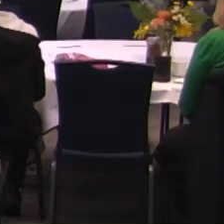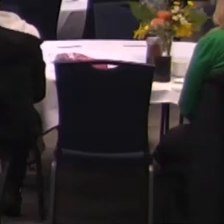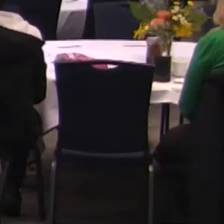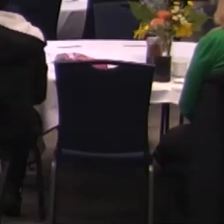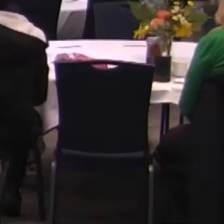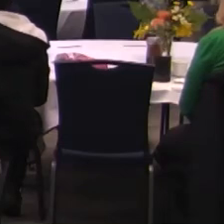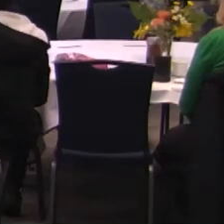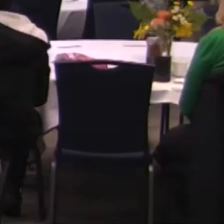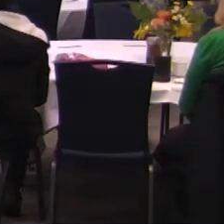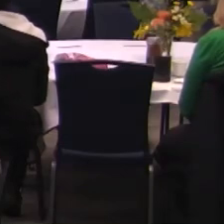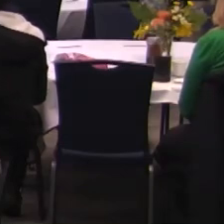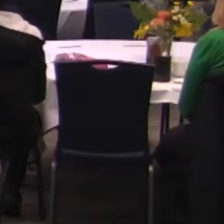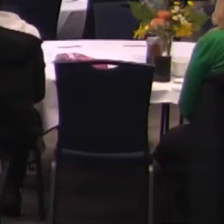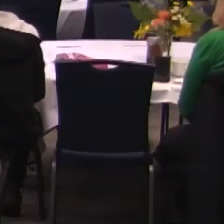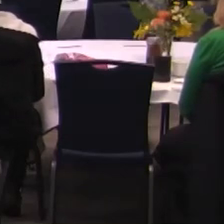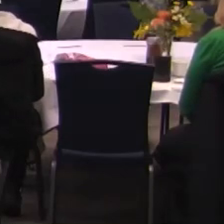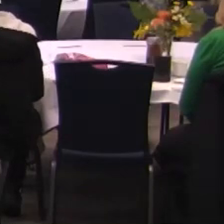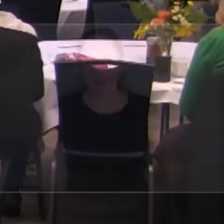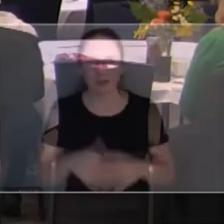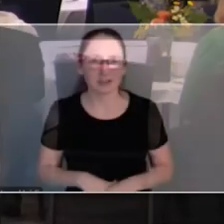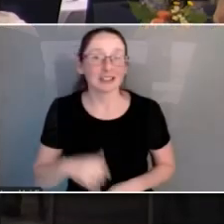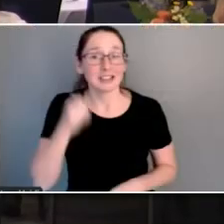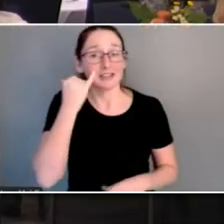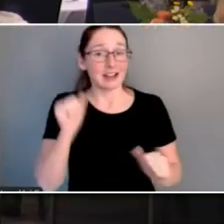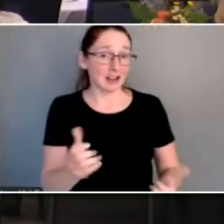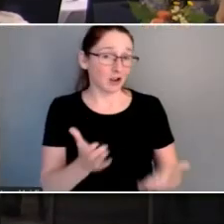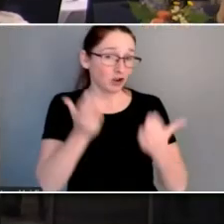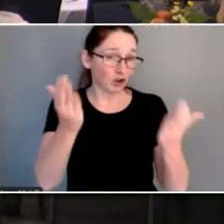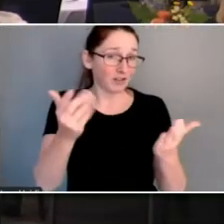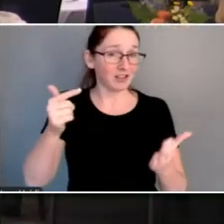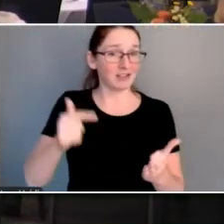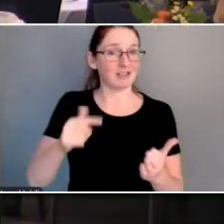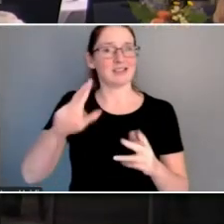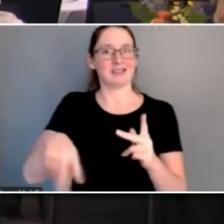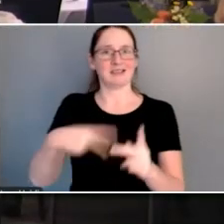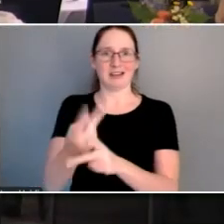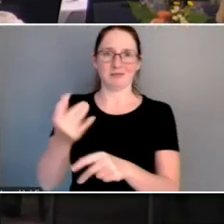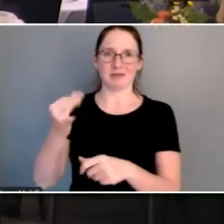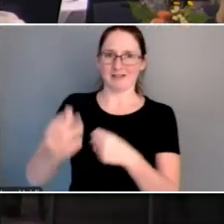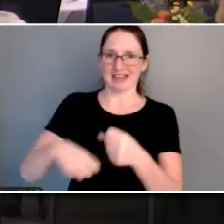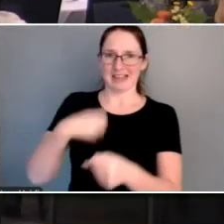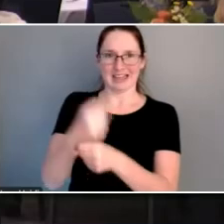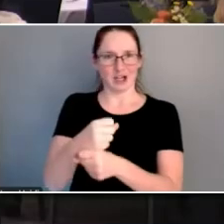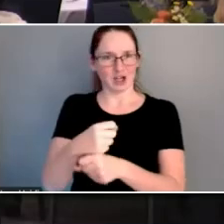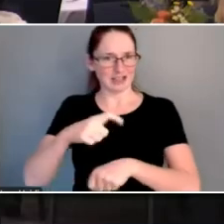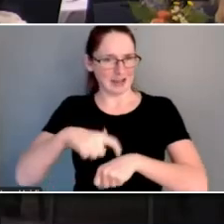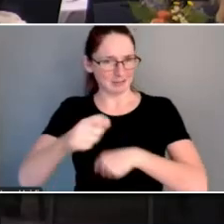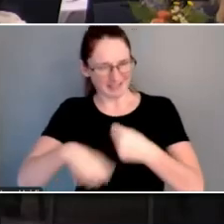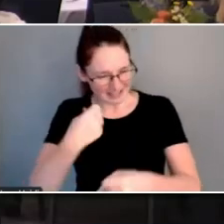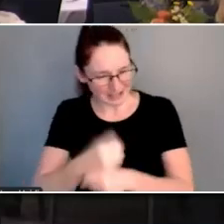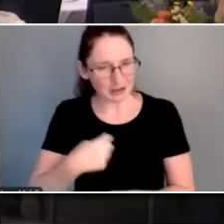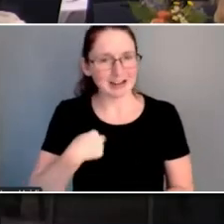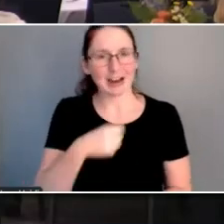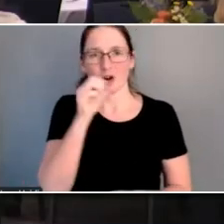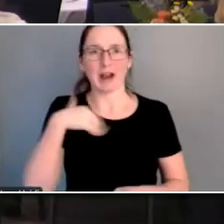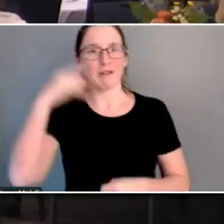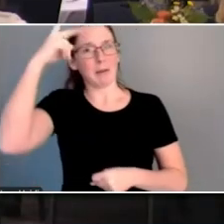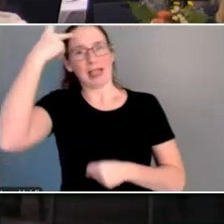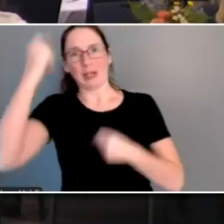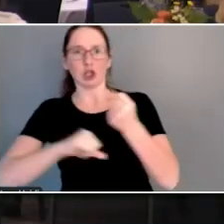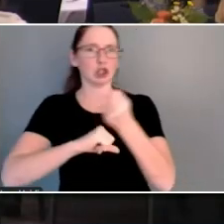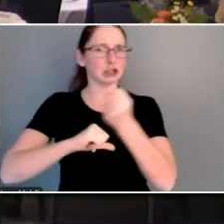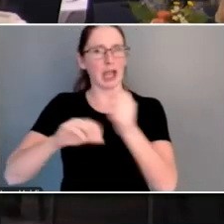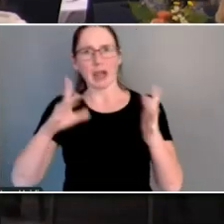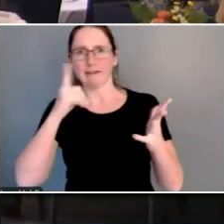Thank you so much. If I can just offer in this time of the year, I'm not here to have a political stance once for,